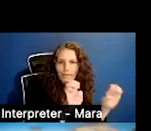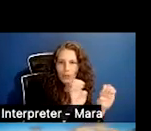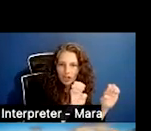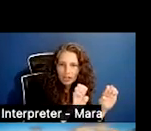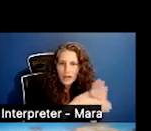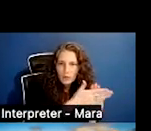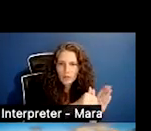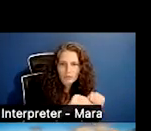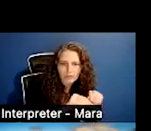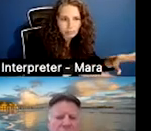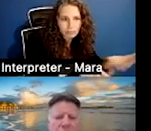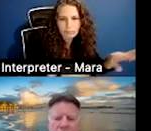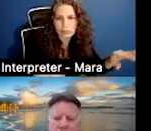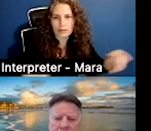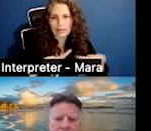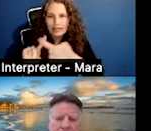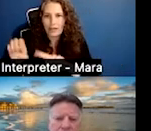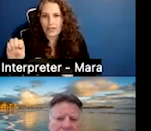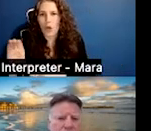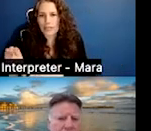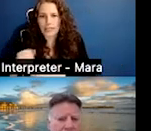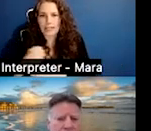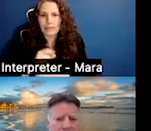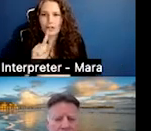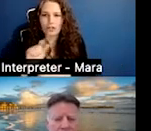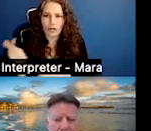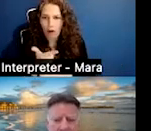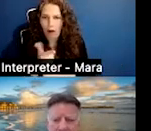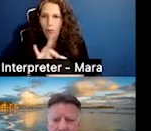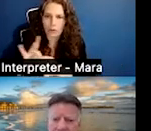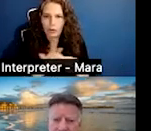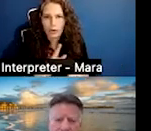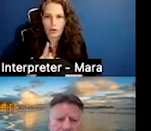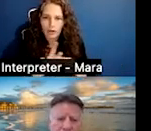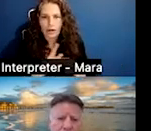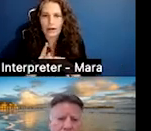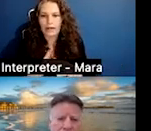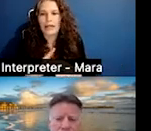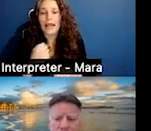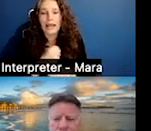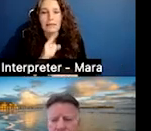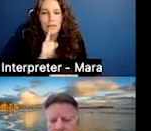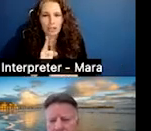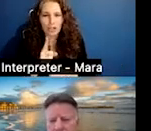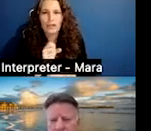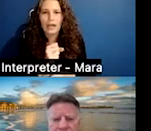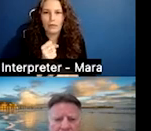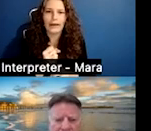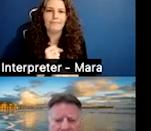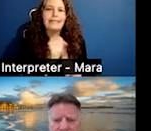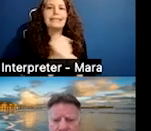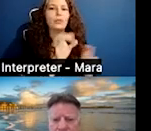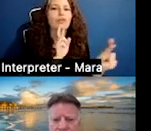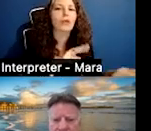county. That's the role of the Fire Rescue Mutual Aid Coordinator. And then to make situational reports to our